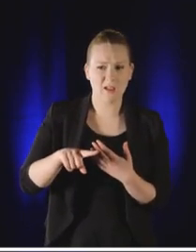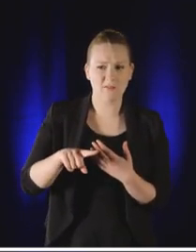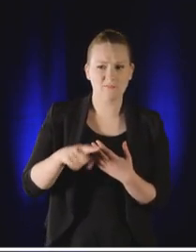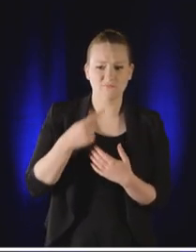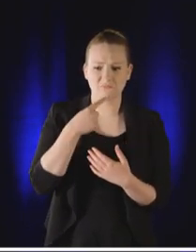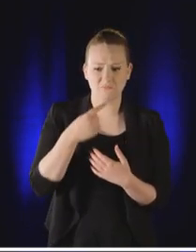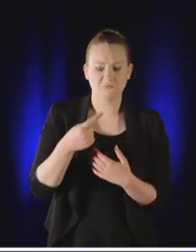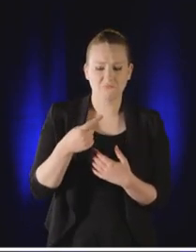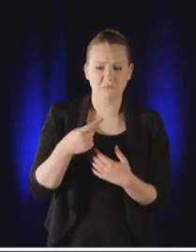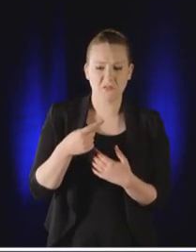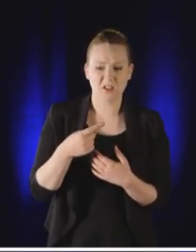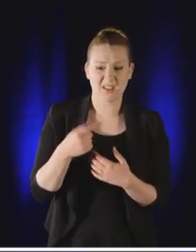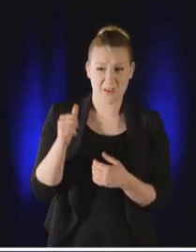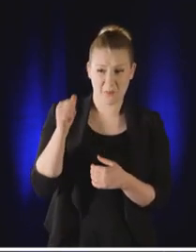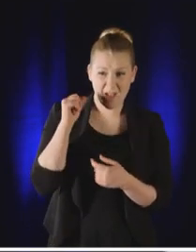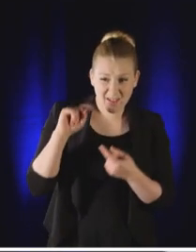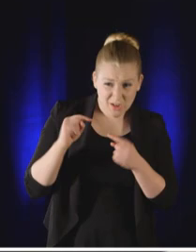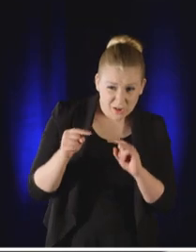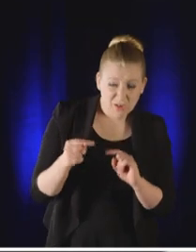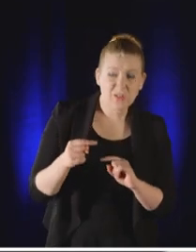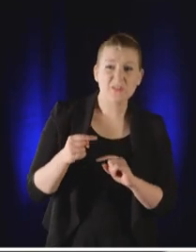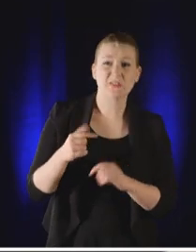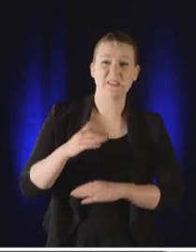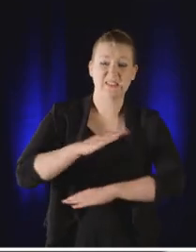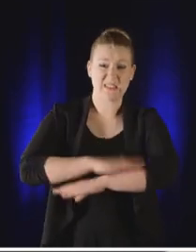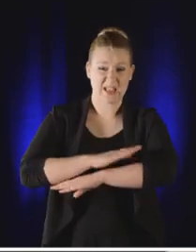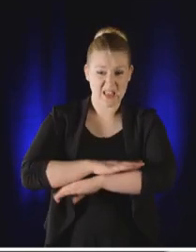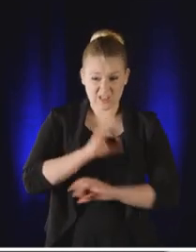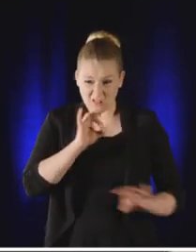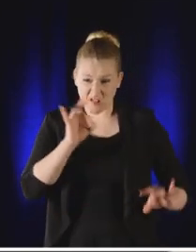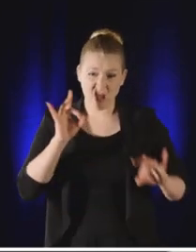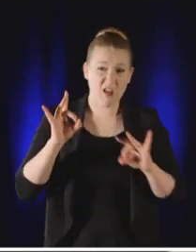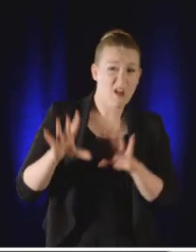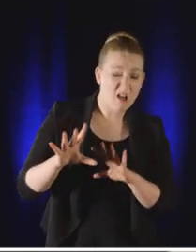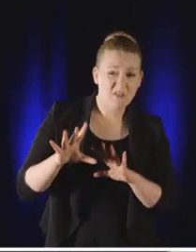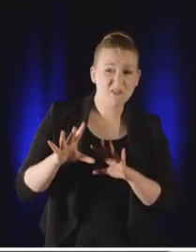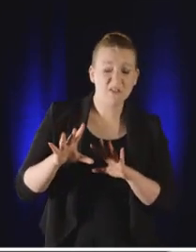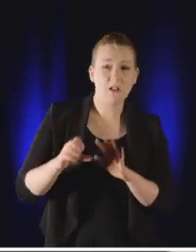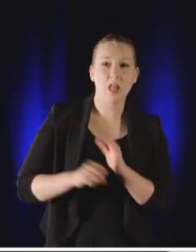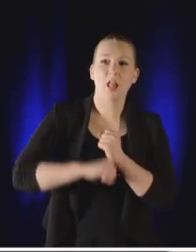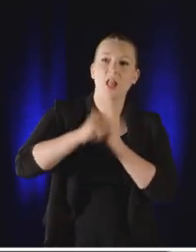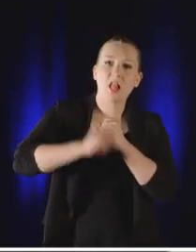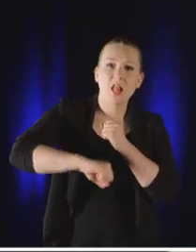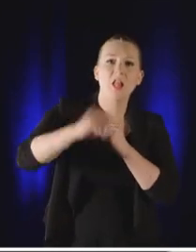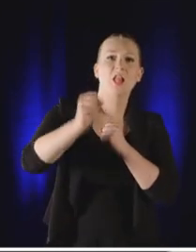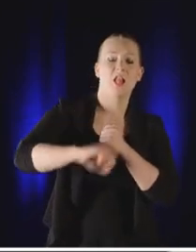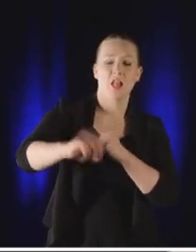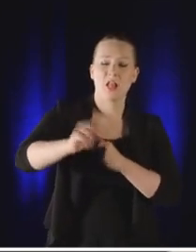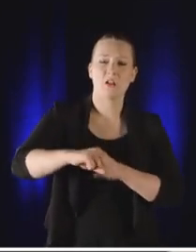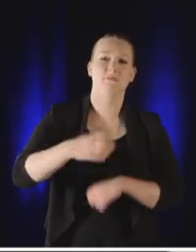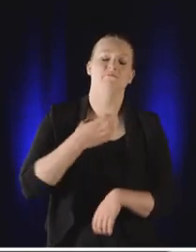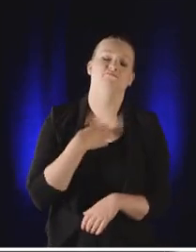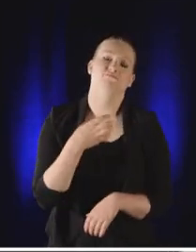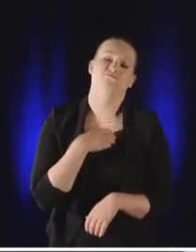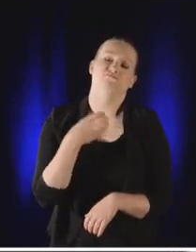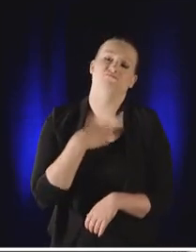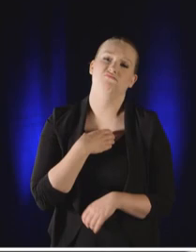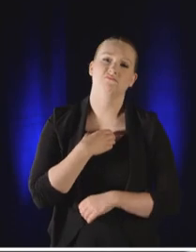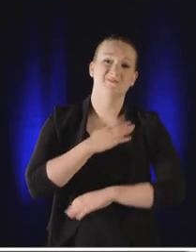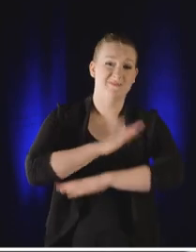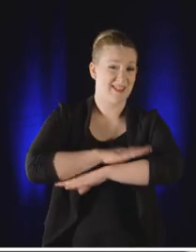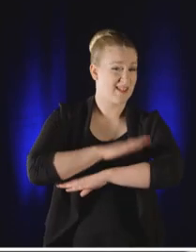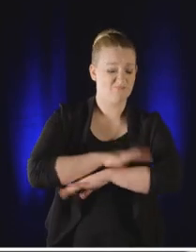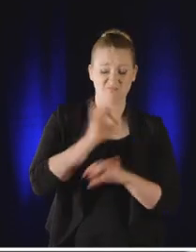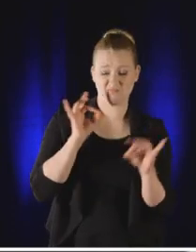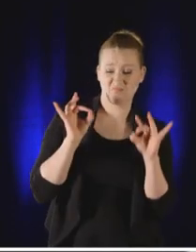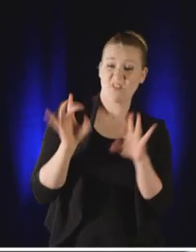worse after sitting in these desks throughout the day. And of the students that I just talked to, many of them went on and on complaining about what was wrong